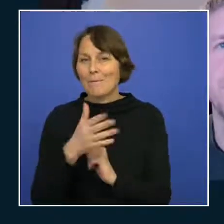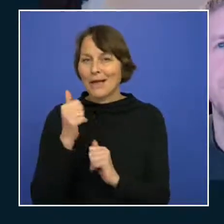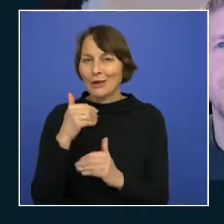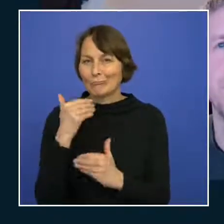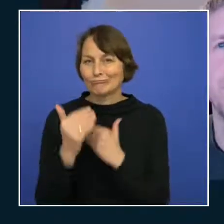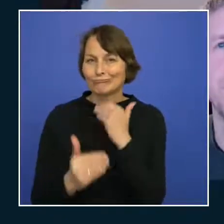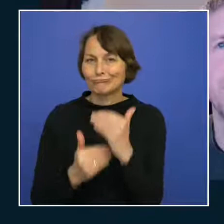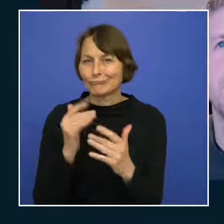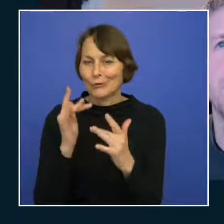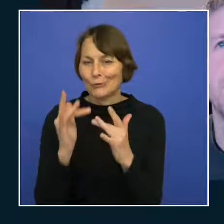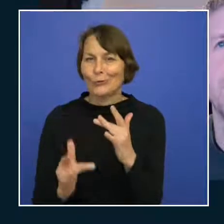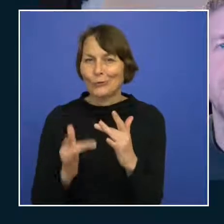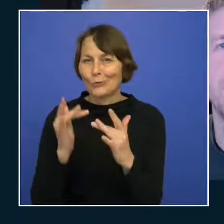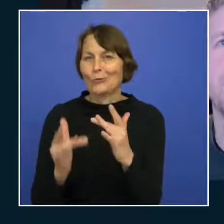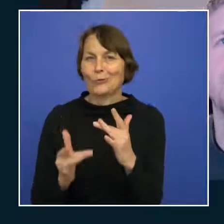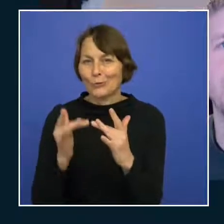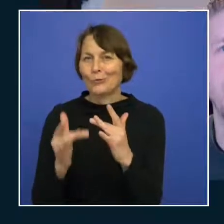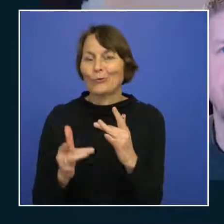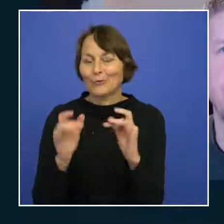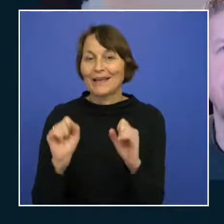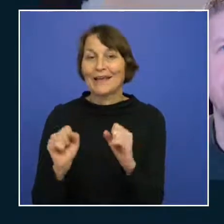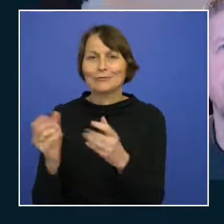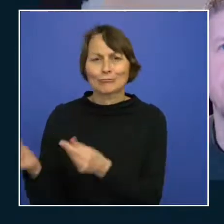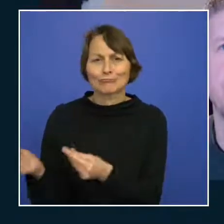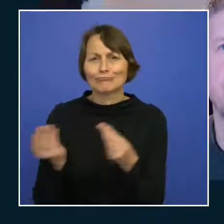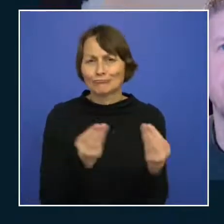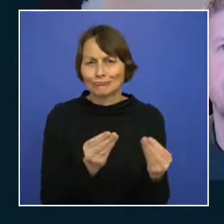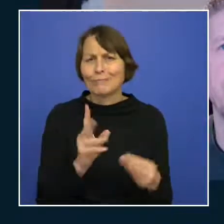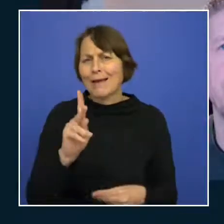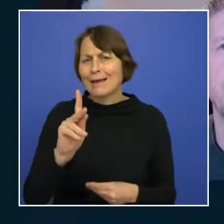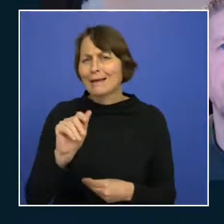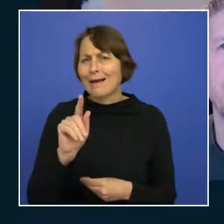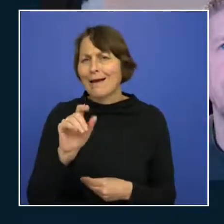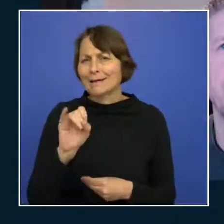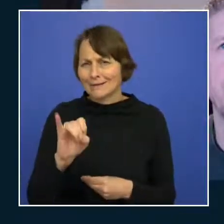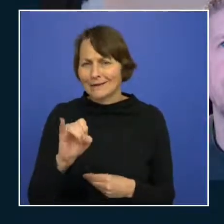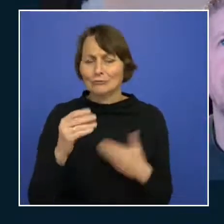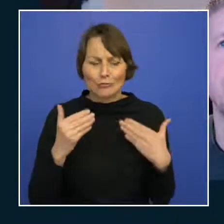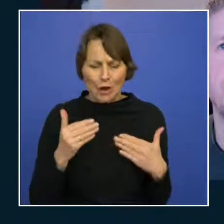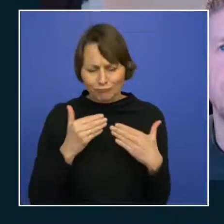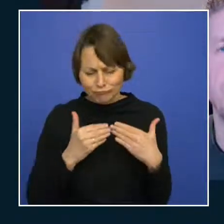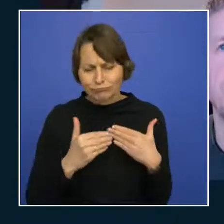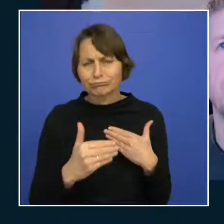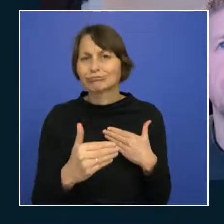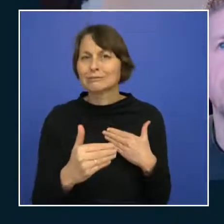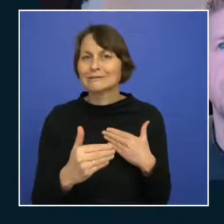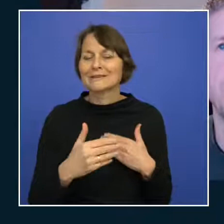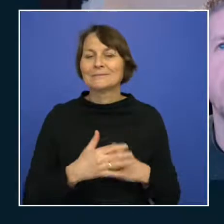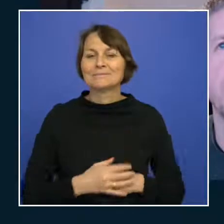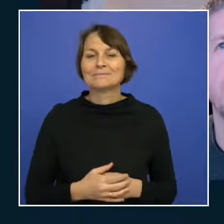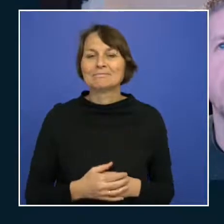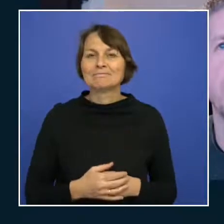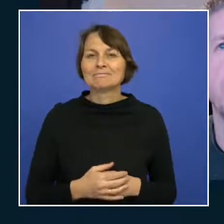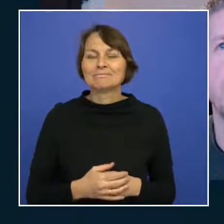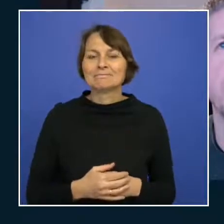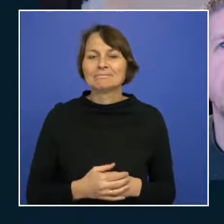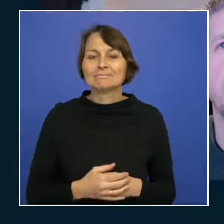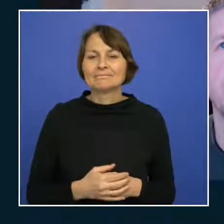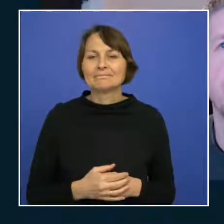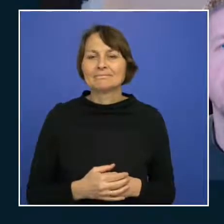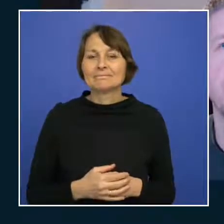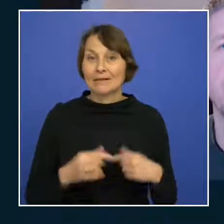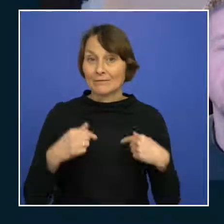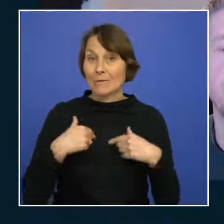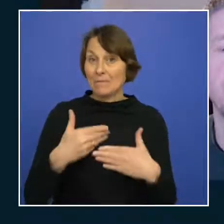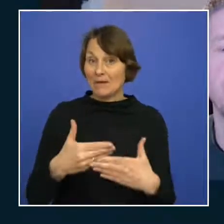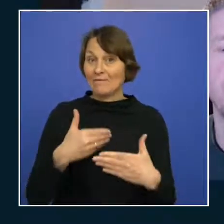it over to Kathy right now so that we take it from the session. So I was, when we're preparing for the session, I